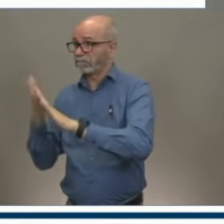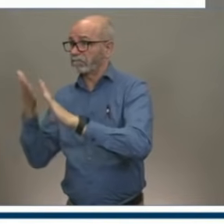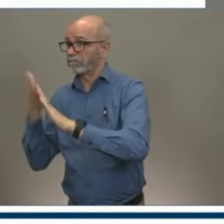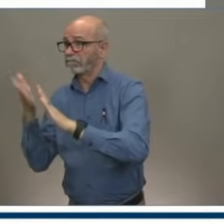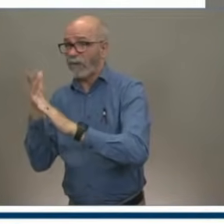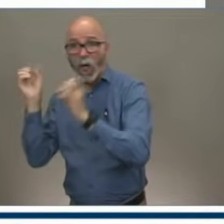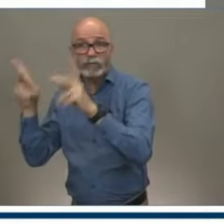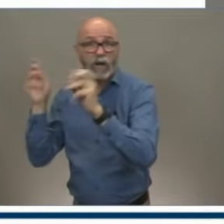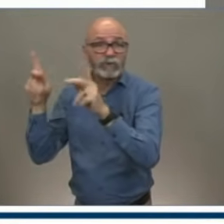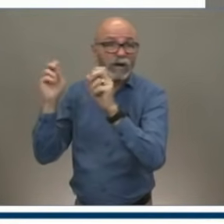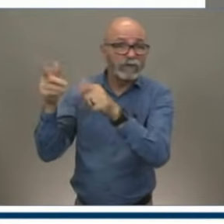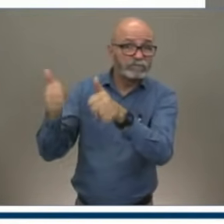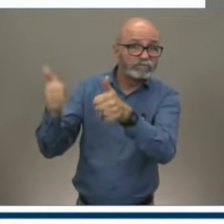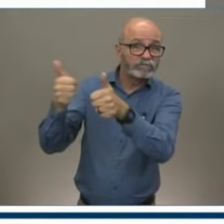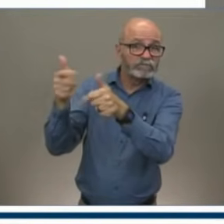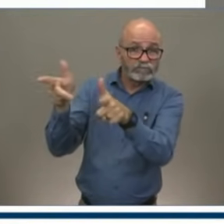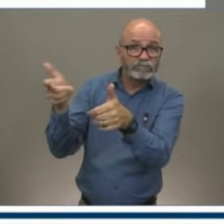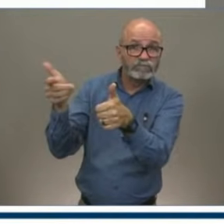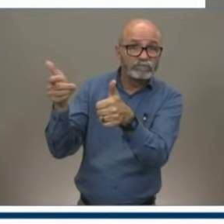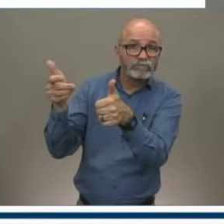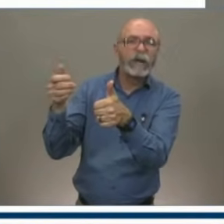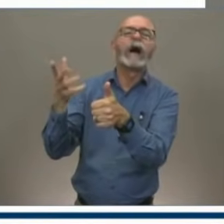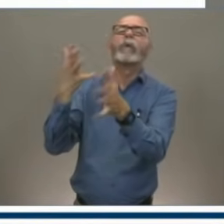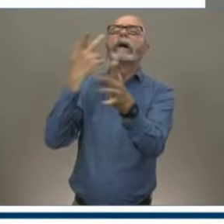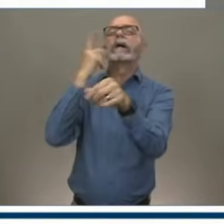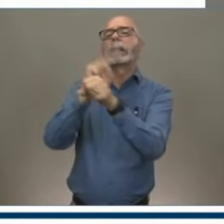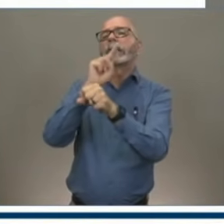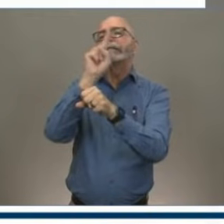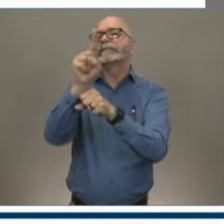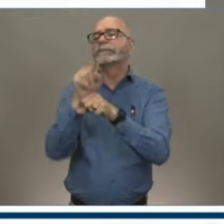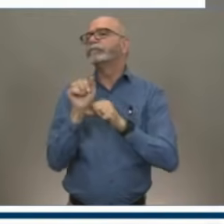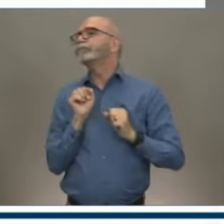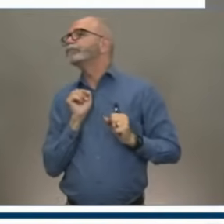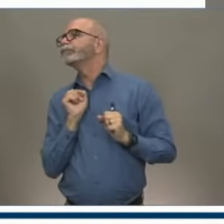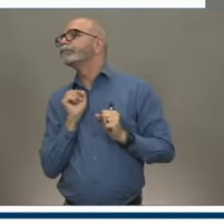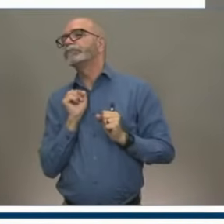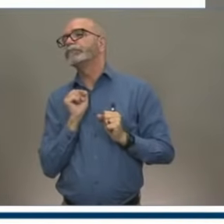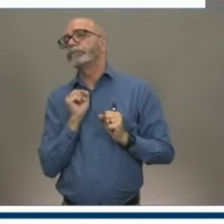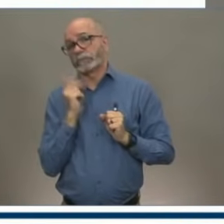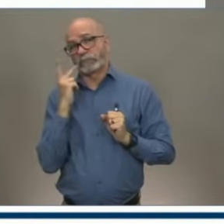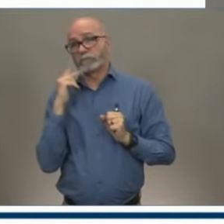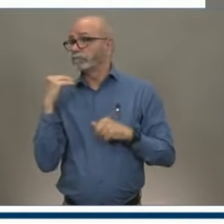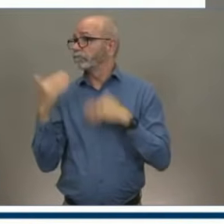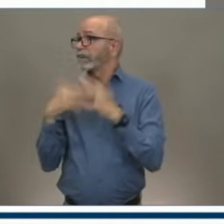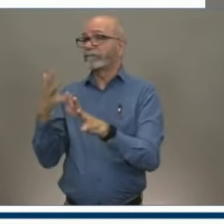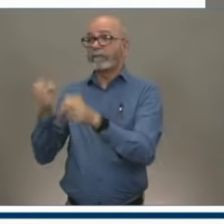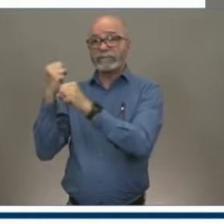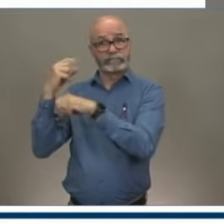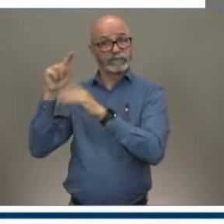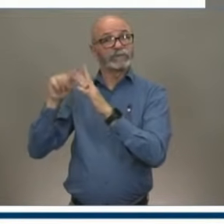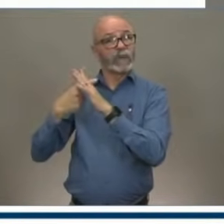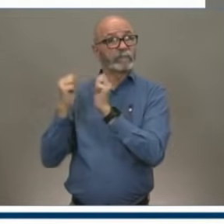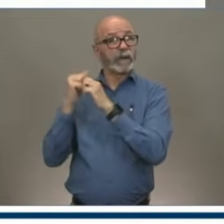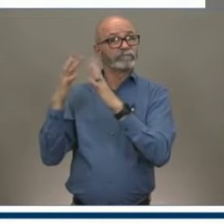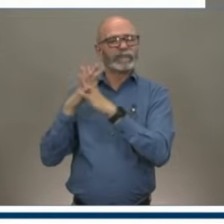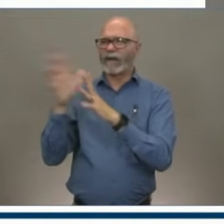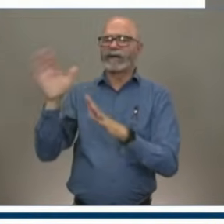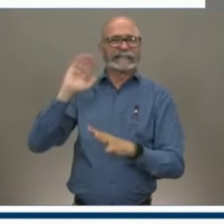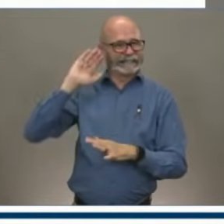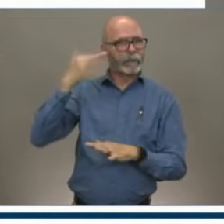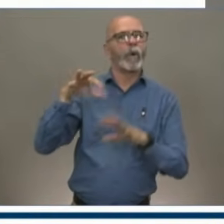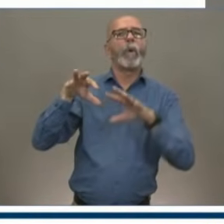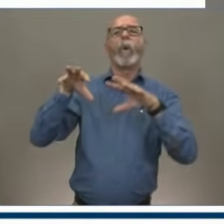that next week. But we still also, even the rapid testing, there is a substantive supply of rapid test kits